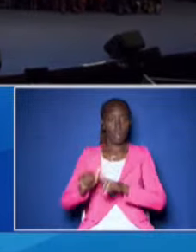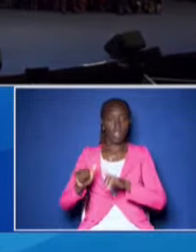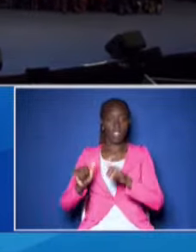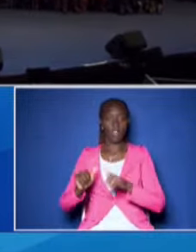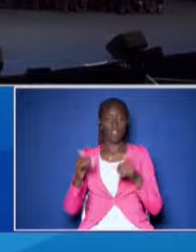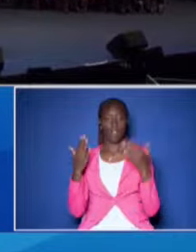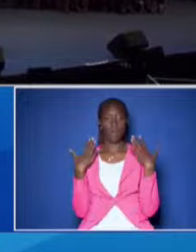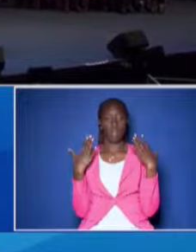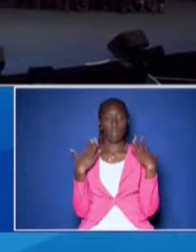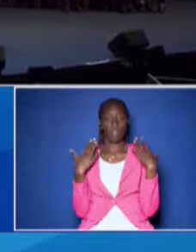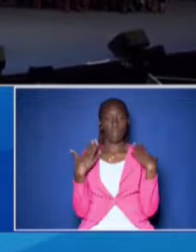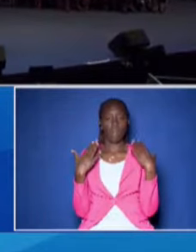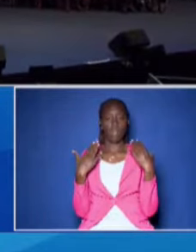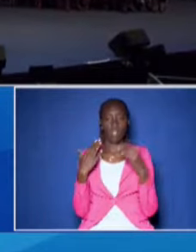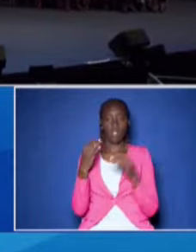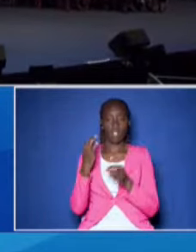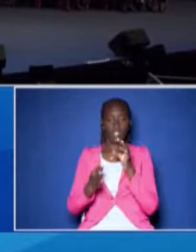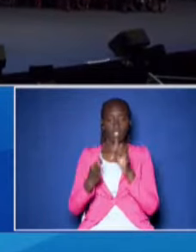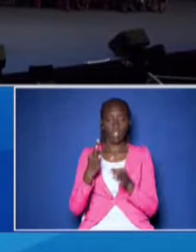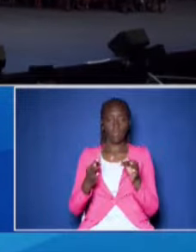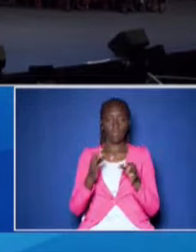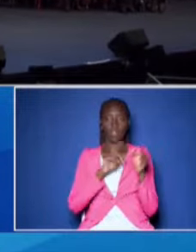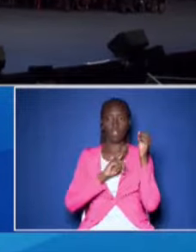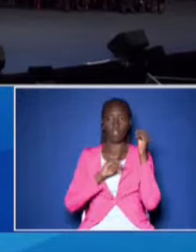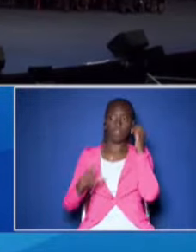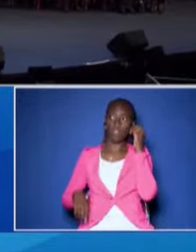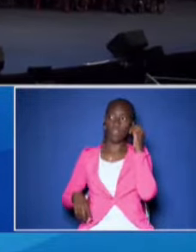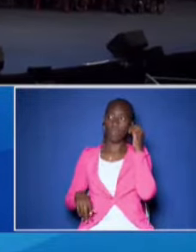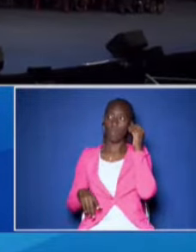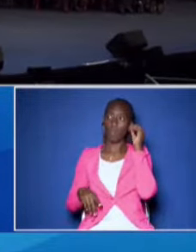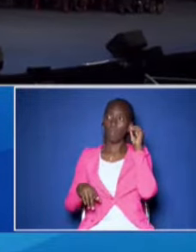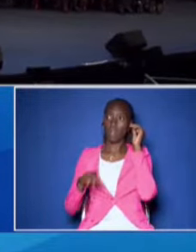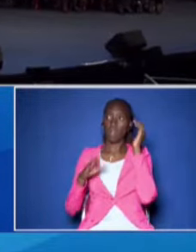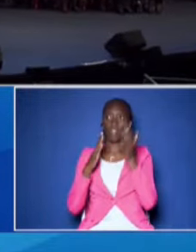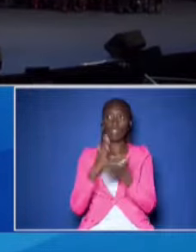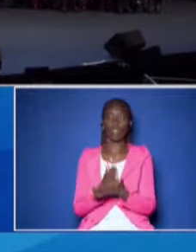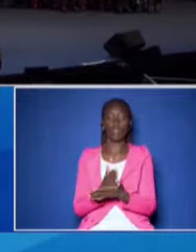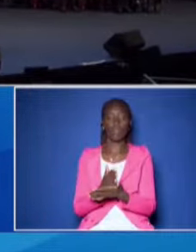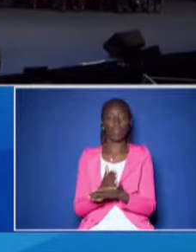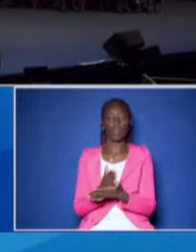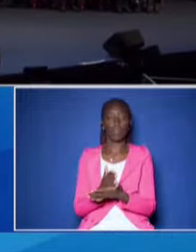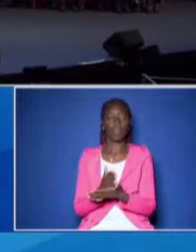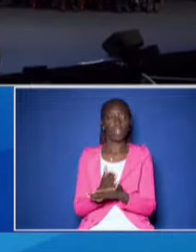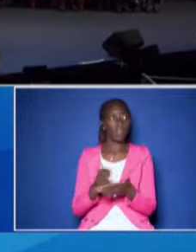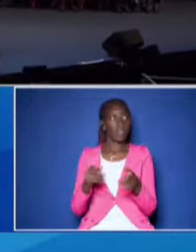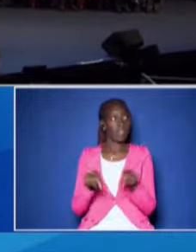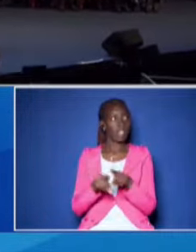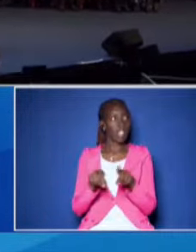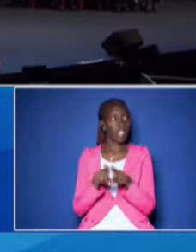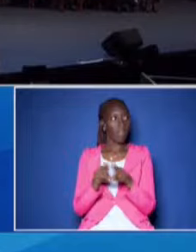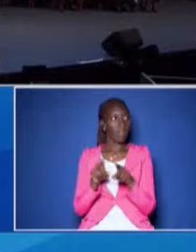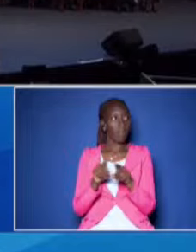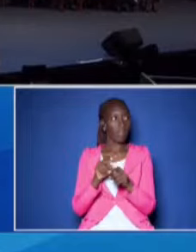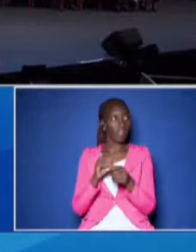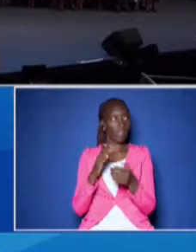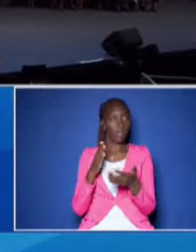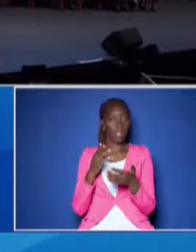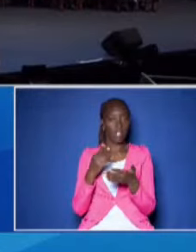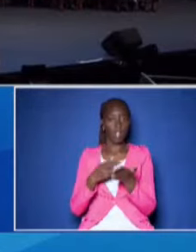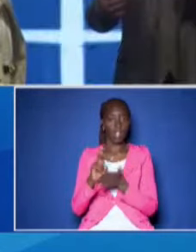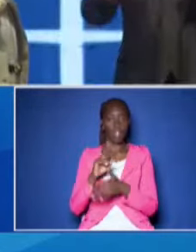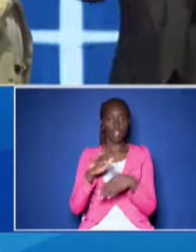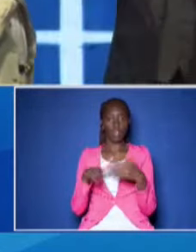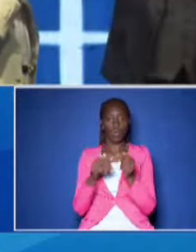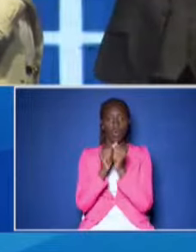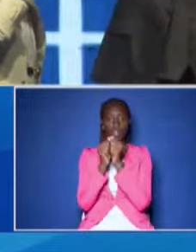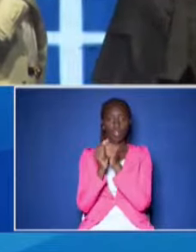forever the judgments of the Lord are true and righteous all together